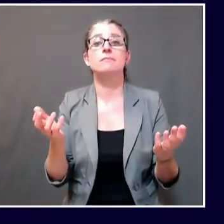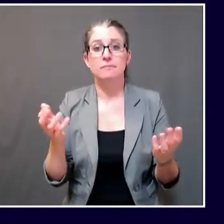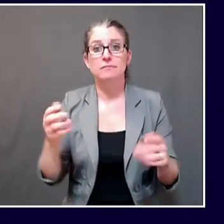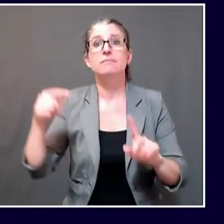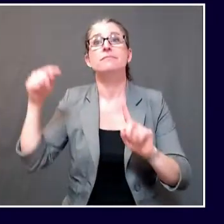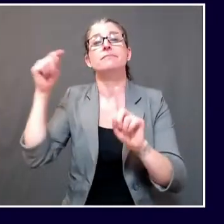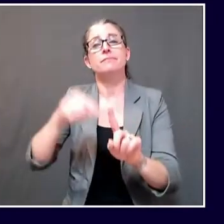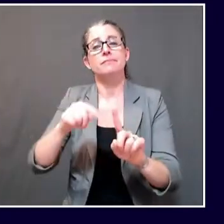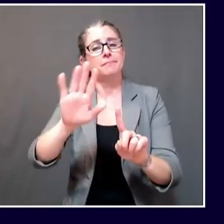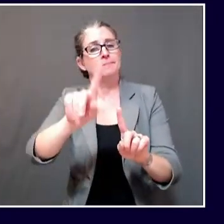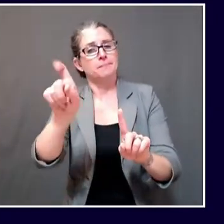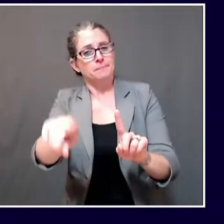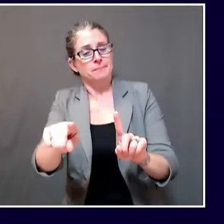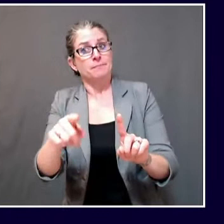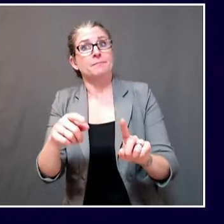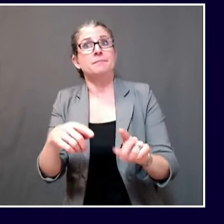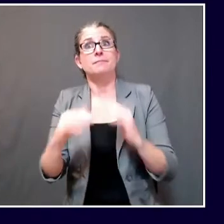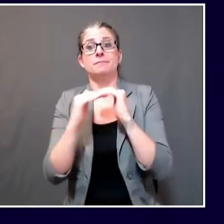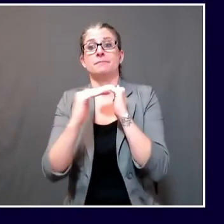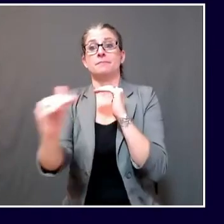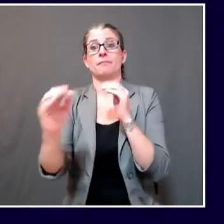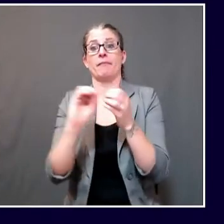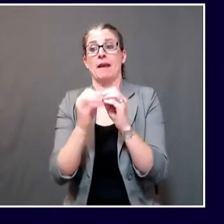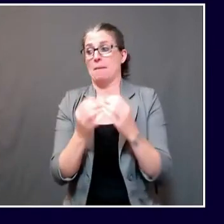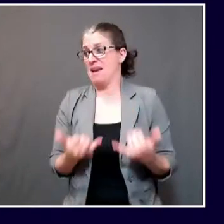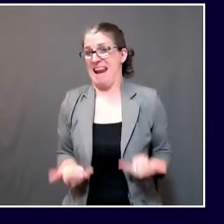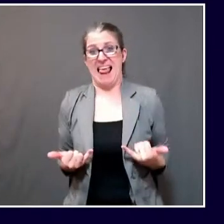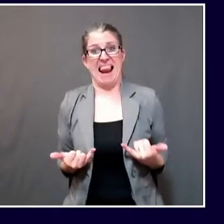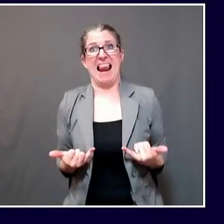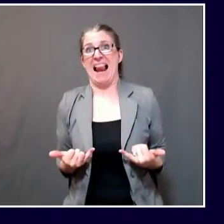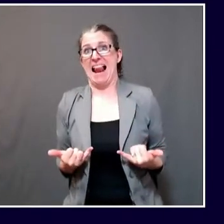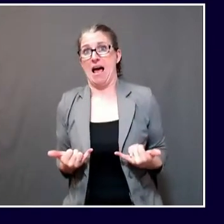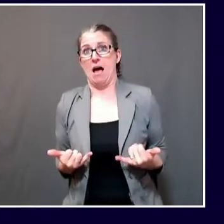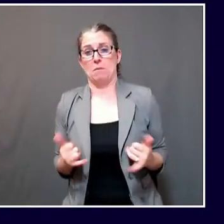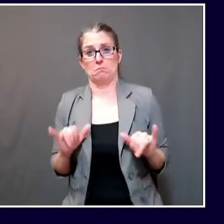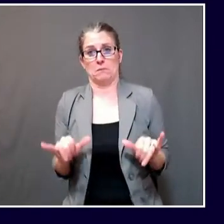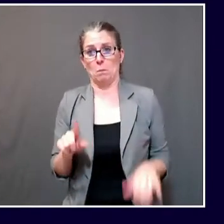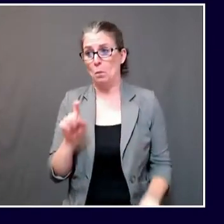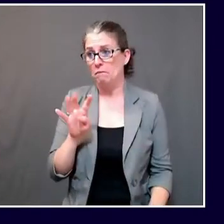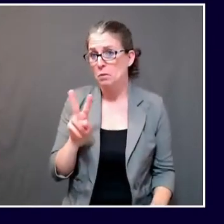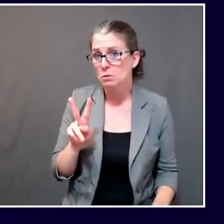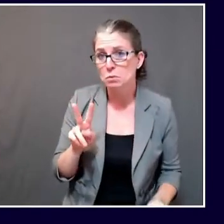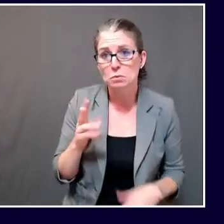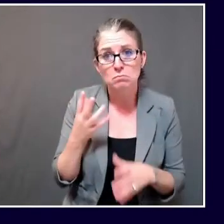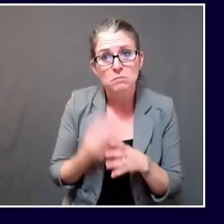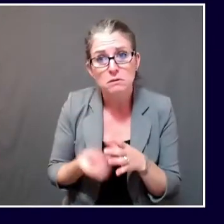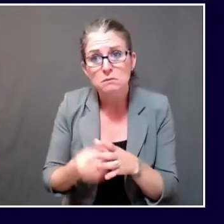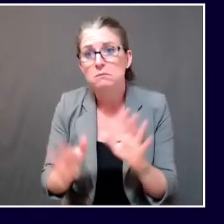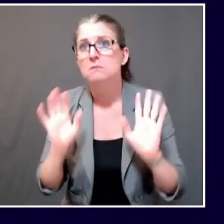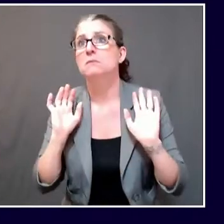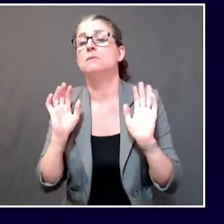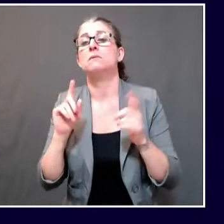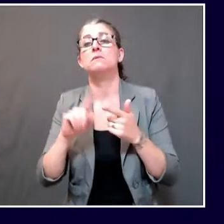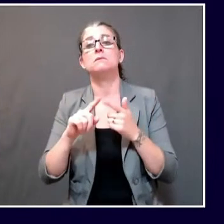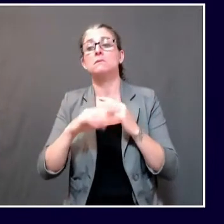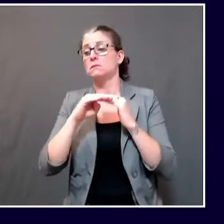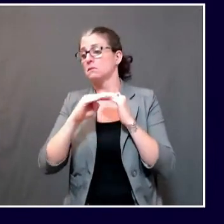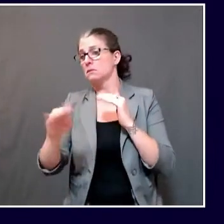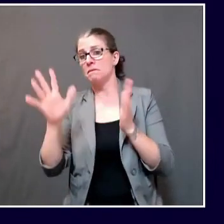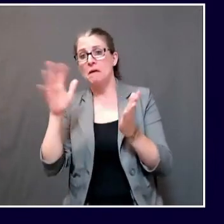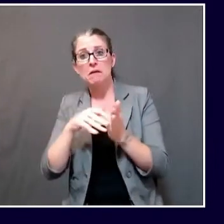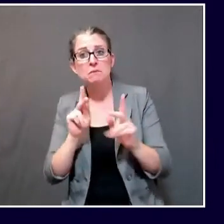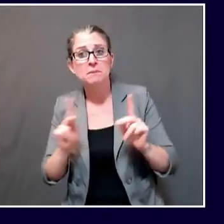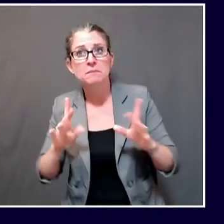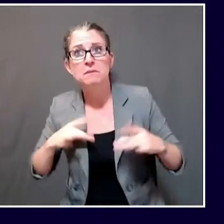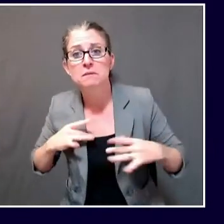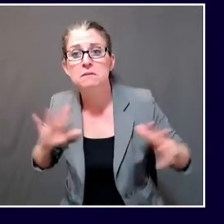want to try to trick-or-treat in some capacity or go to a trunk-or-treat with their kids in some capacity on Halloween? Mm-hmm. Well, Emily, as you